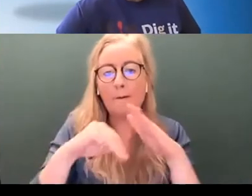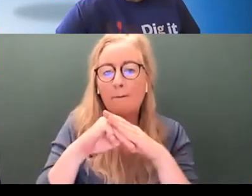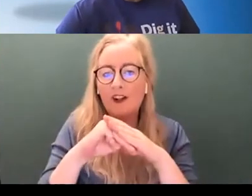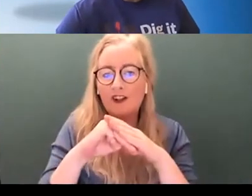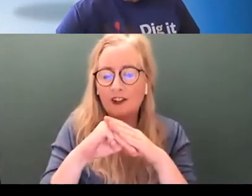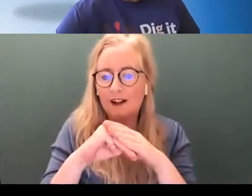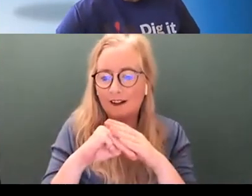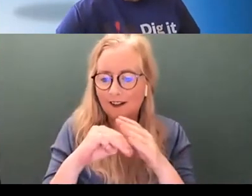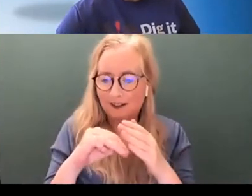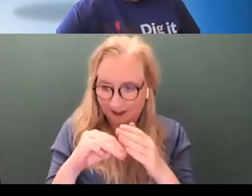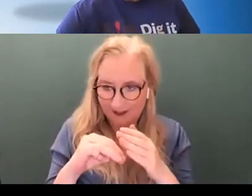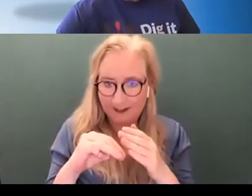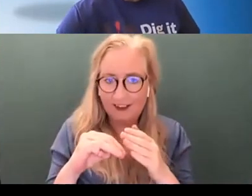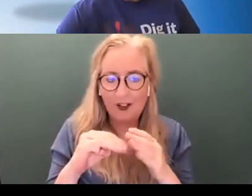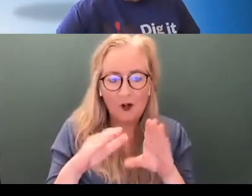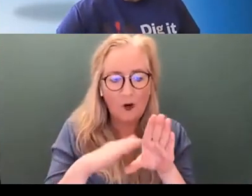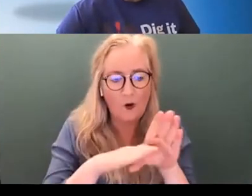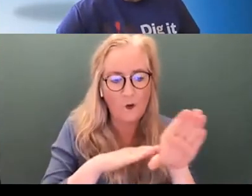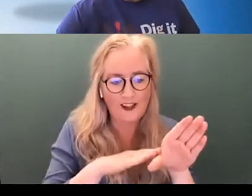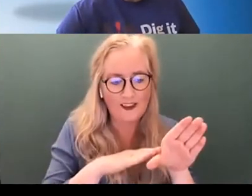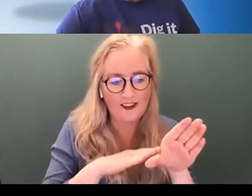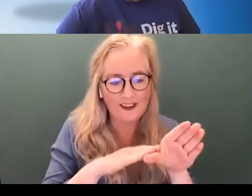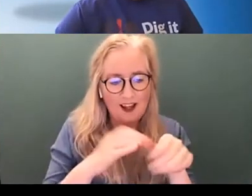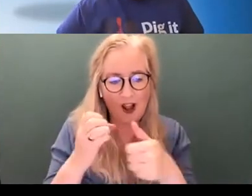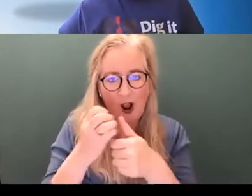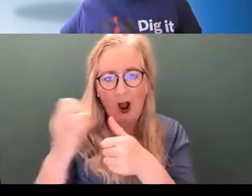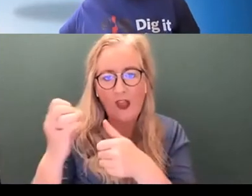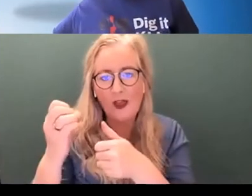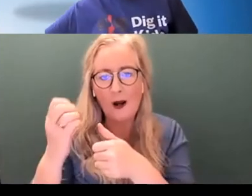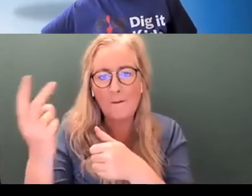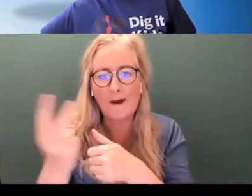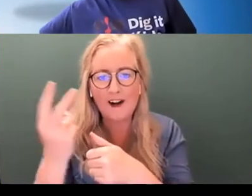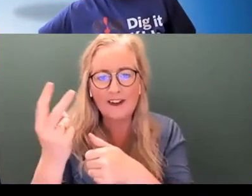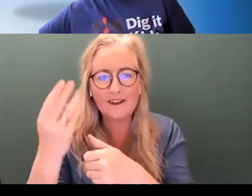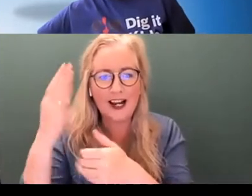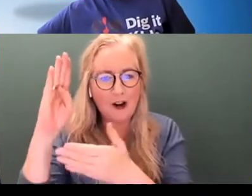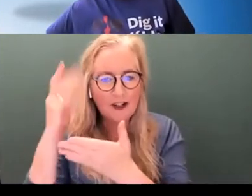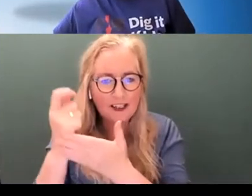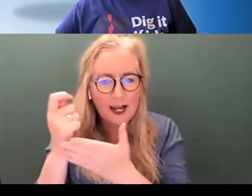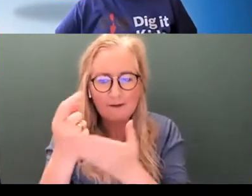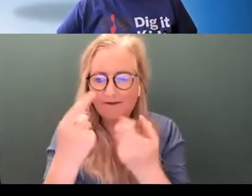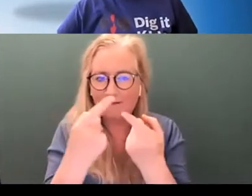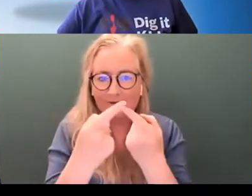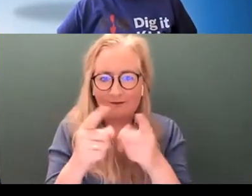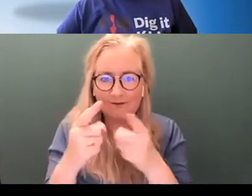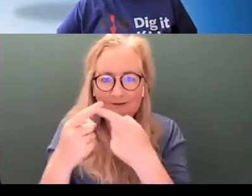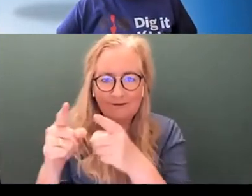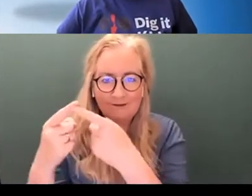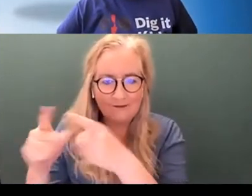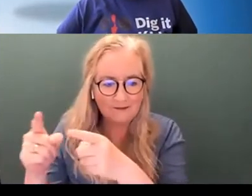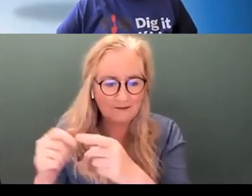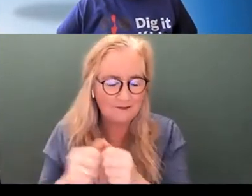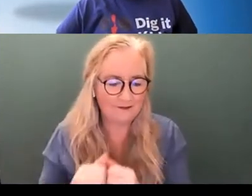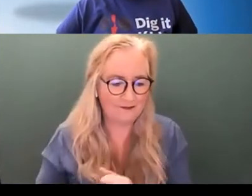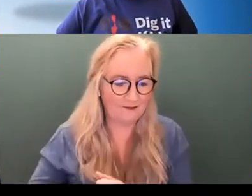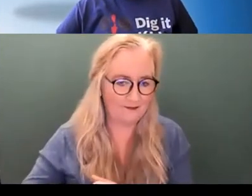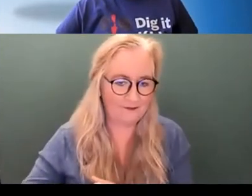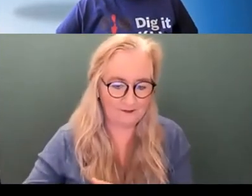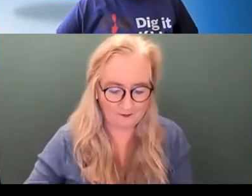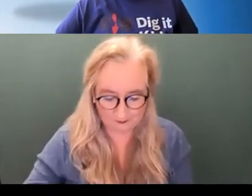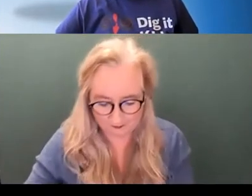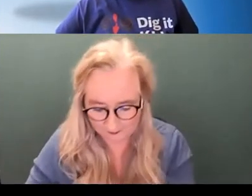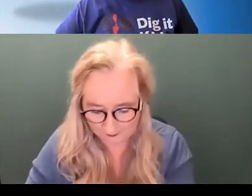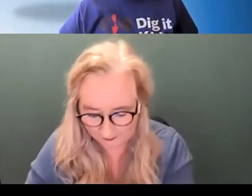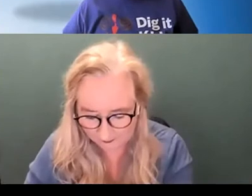with so many of those partners in the Irish Times and Office of Public Works and Landmark Trust and so on. But